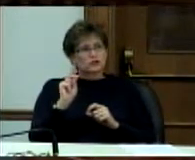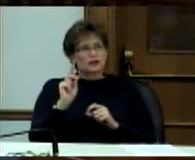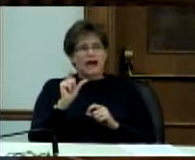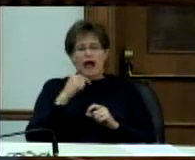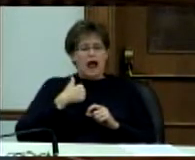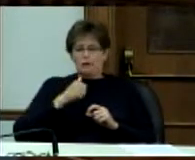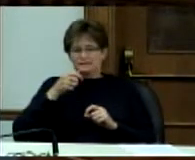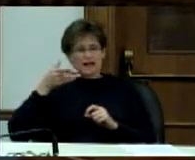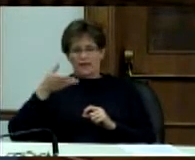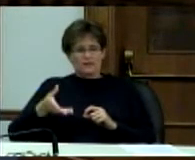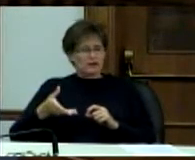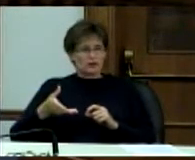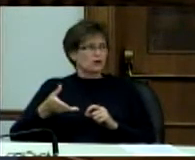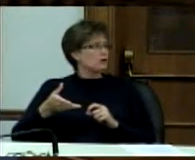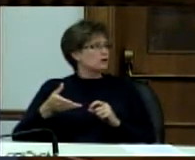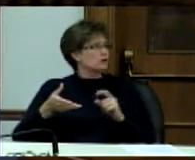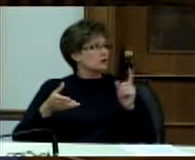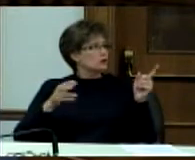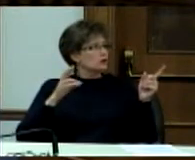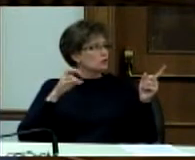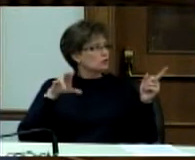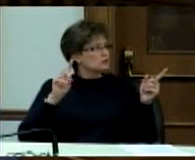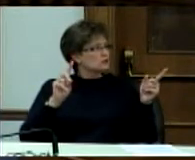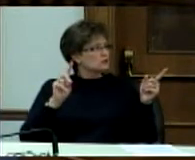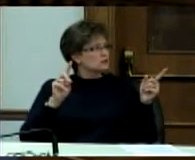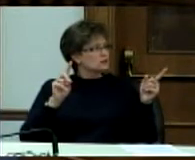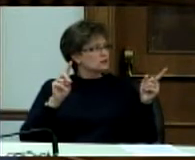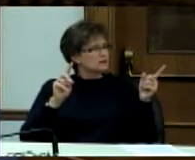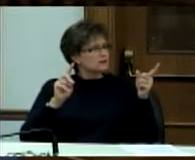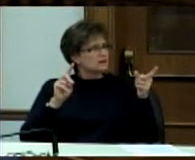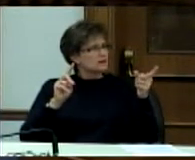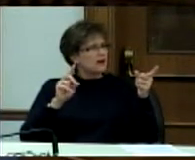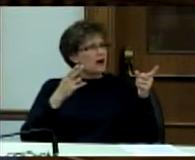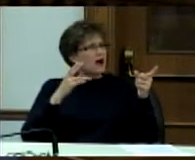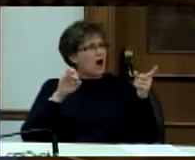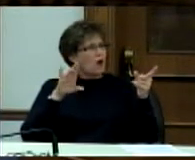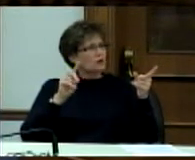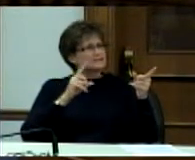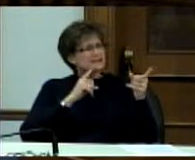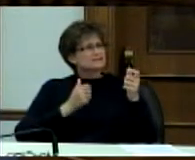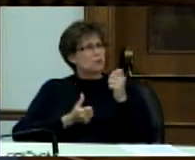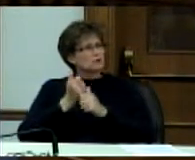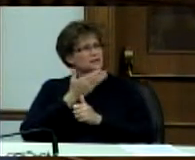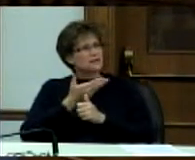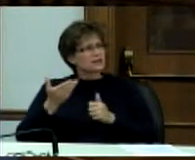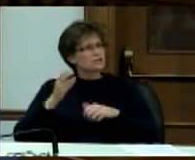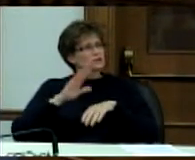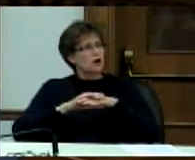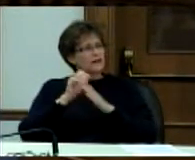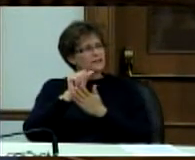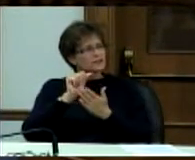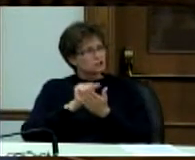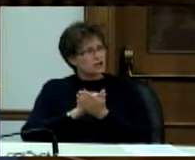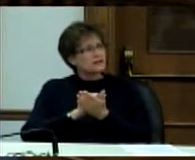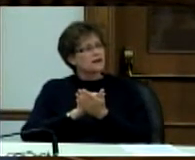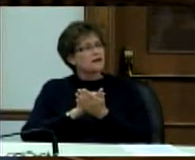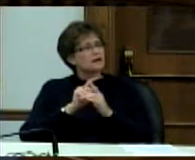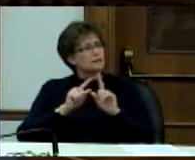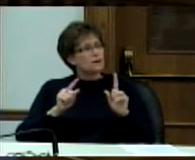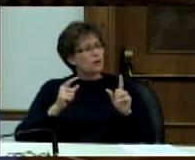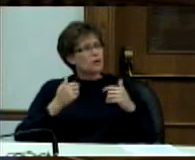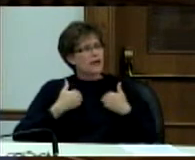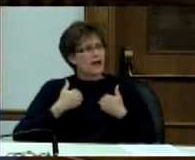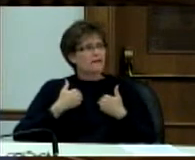Richard. I was not there. Go ahead, Howard. I think most of the things are coming up on the agenda, but we did have